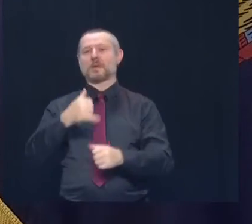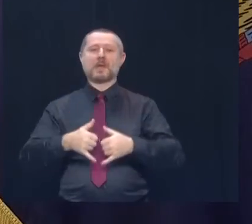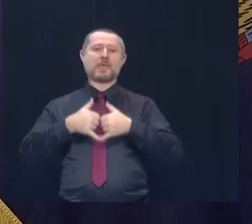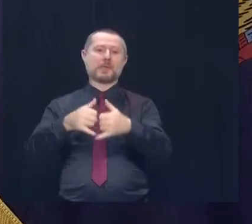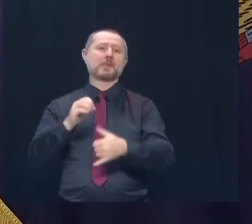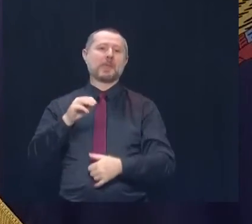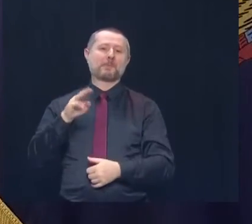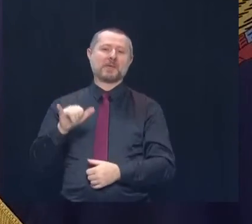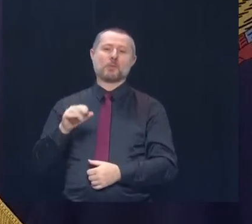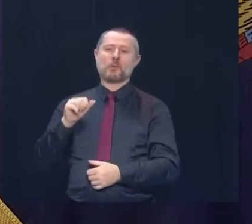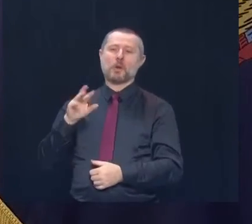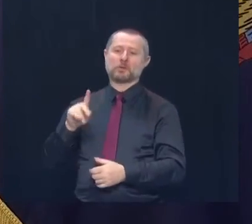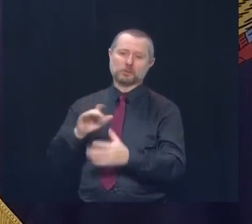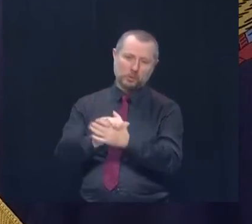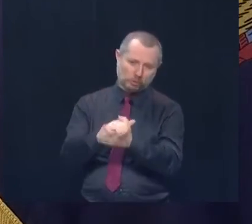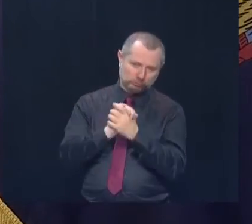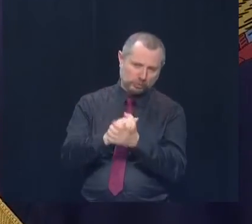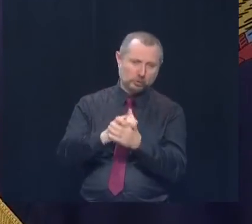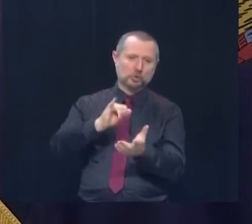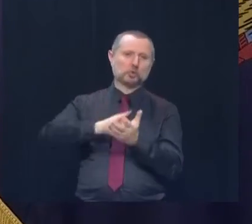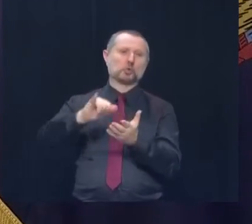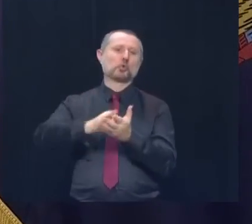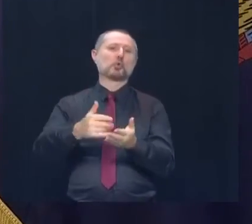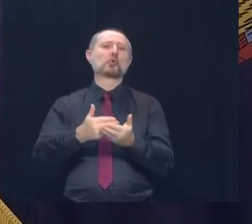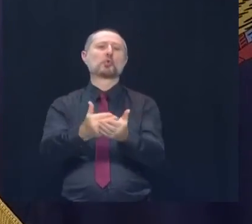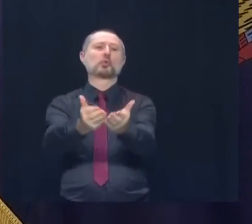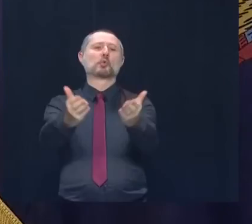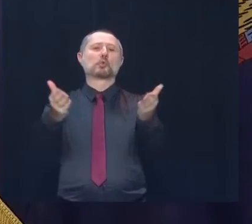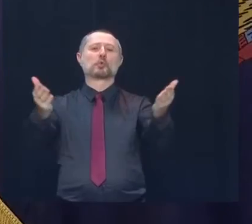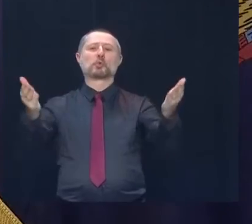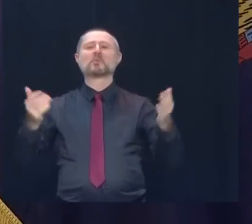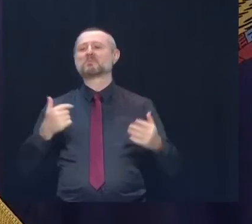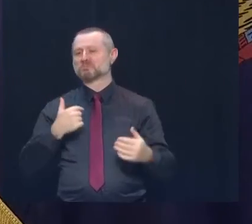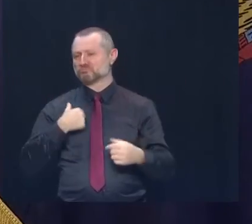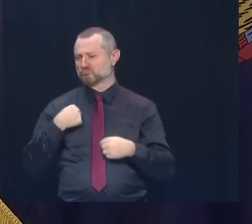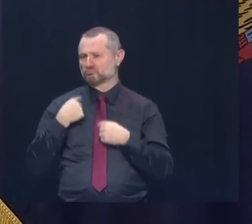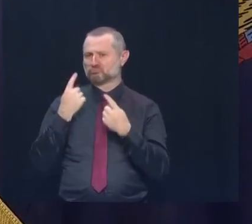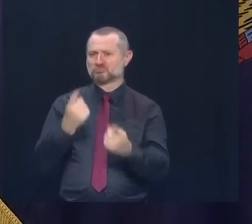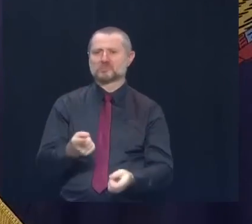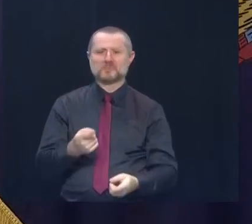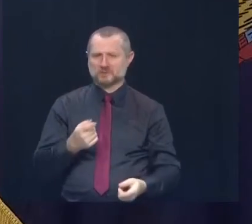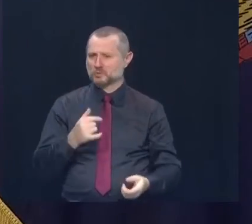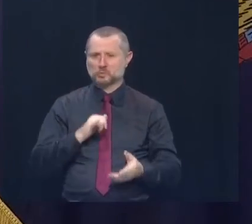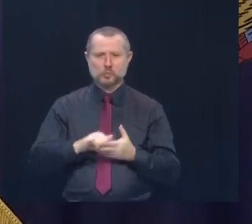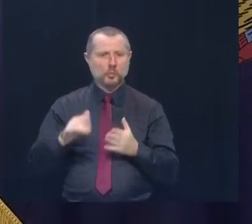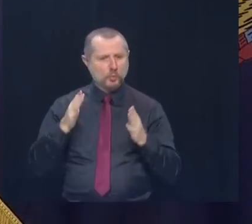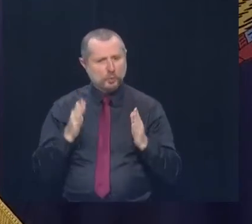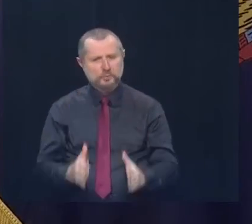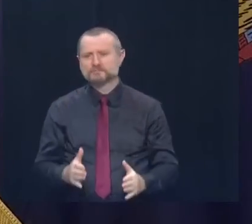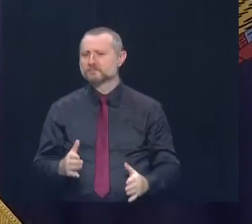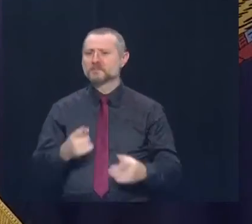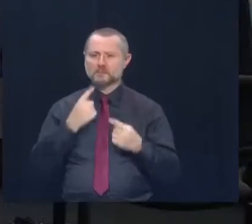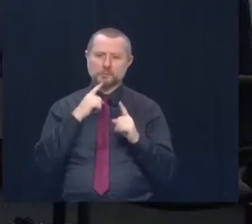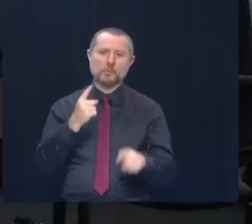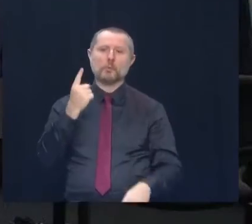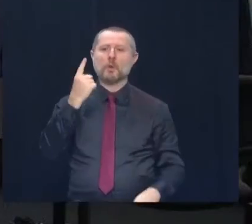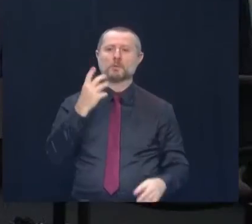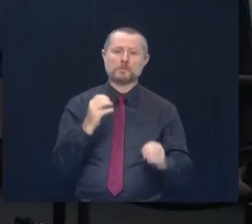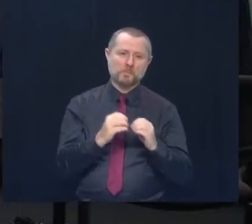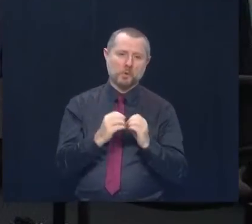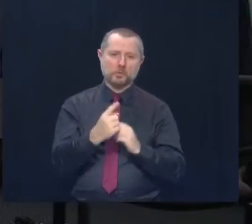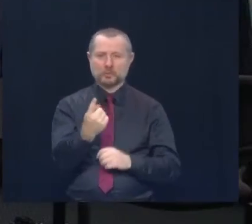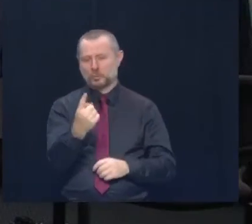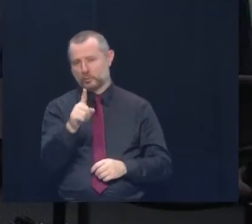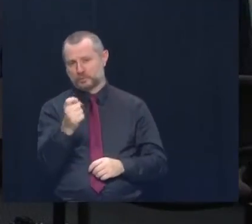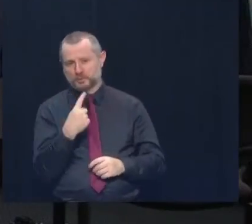So congratulations to New Yorkers, which I've always said, because it's New Yorkers who did it. Let's take one more. Governor,